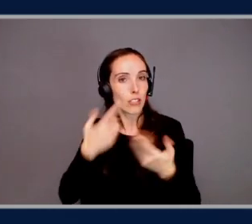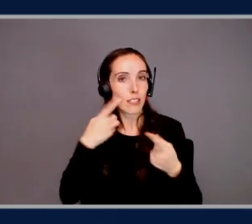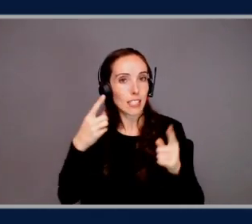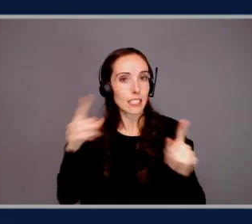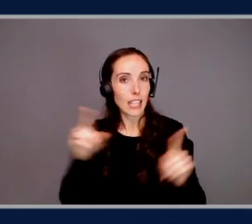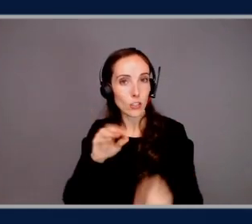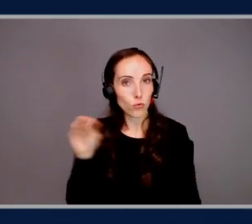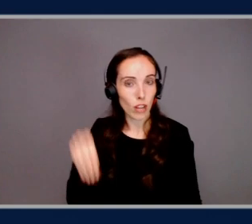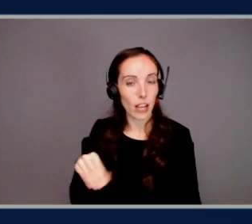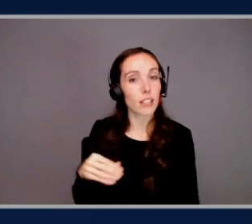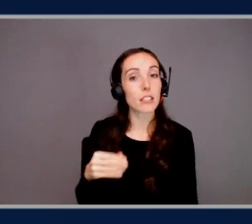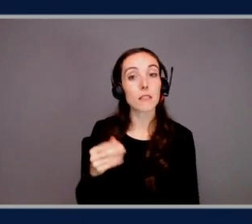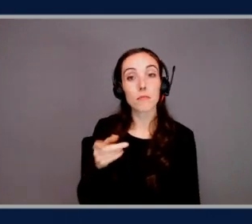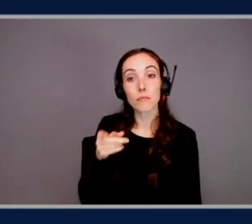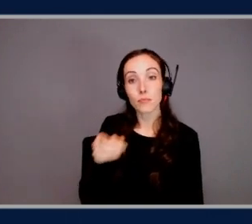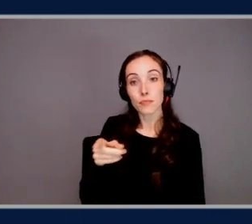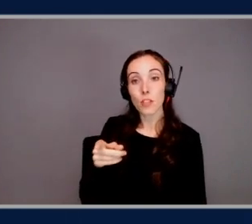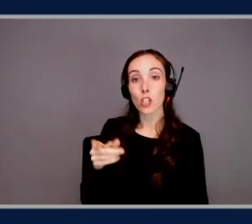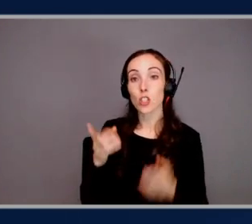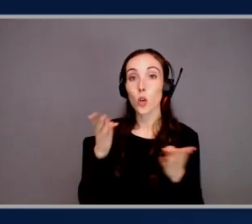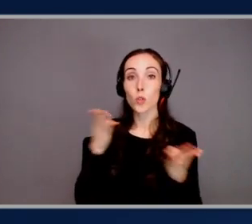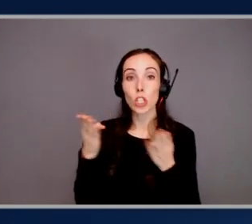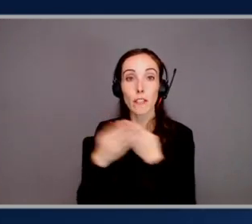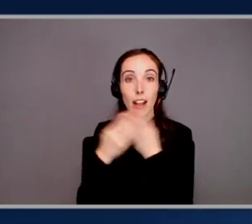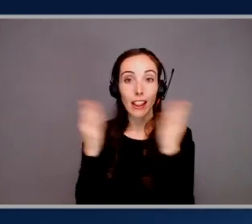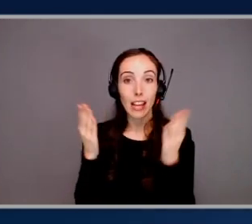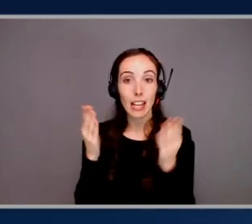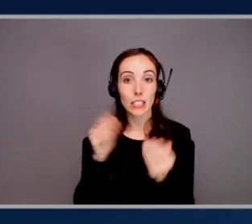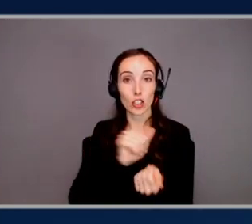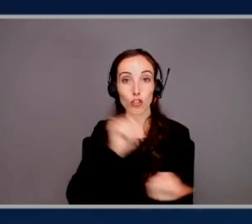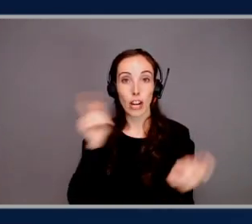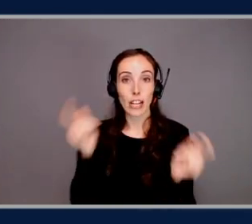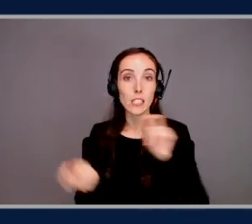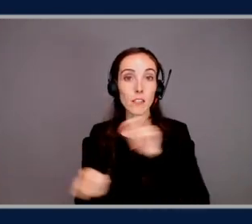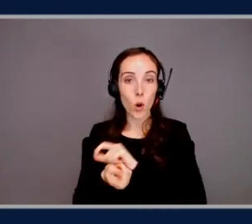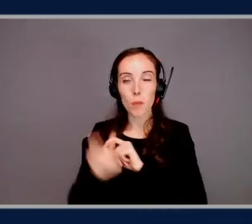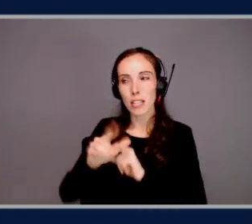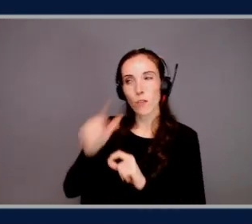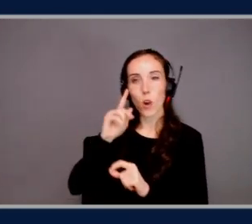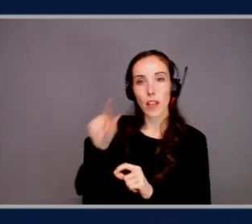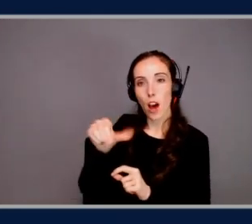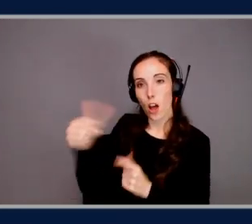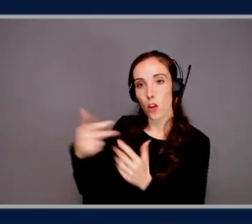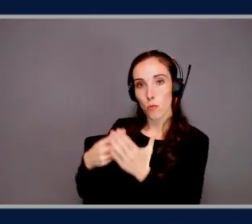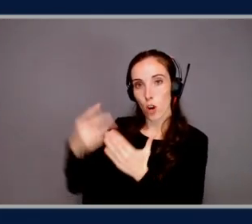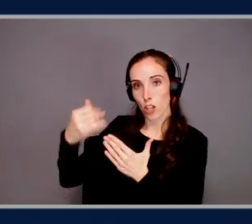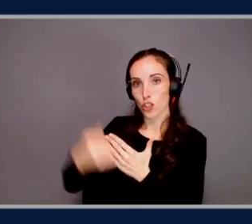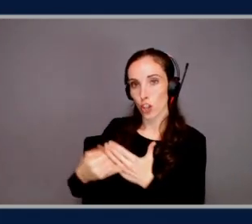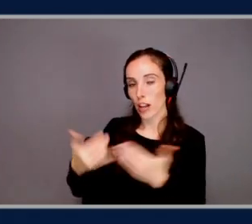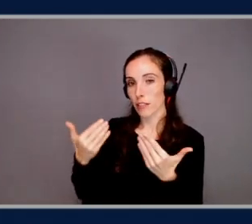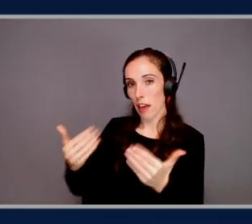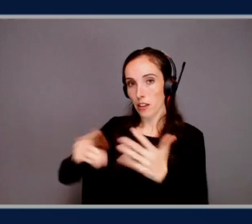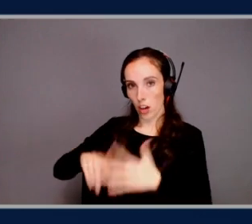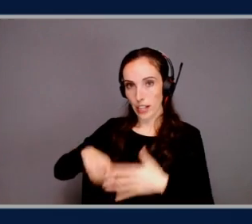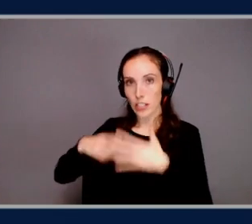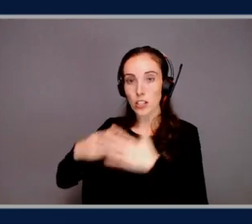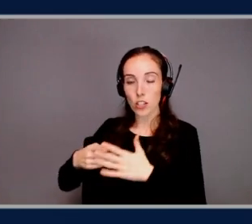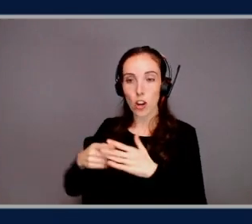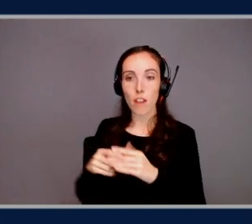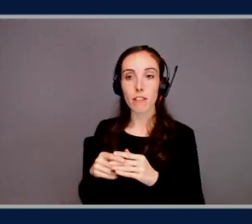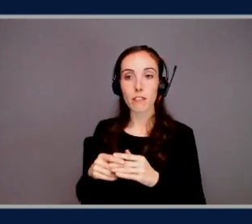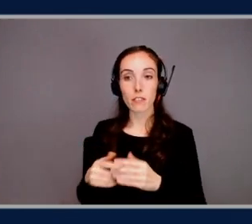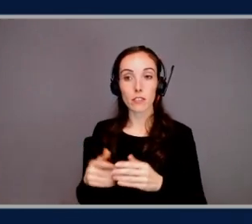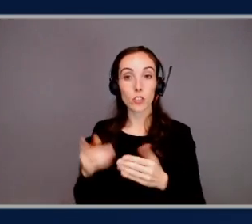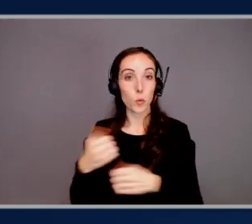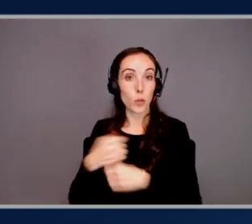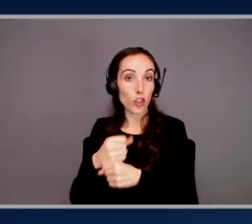template, serverless transform here. This is for the other project that got kicked off. And it's created resources. It's also